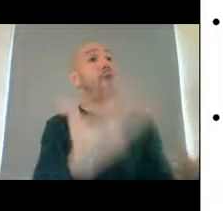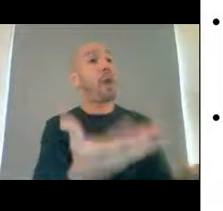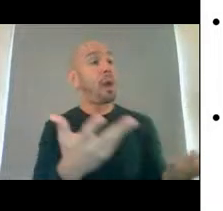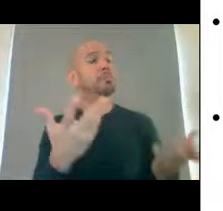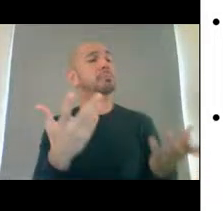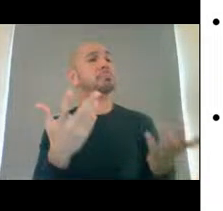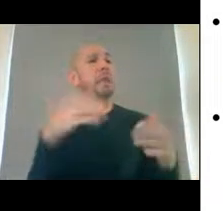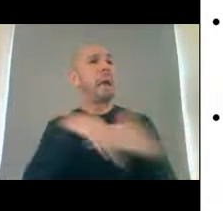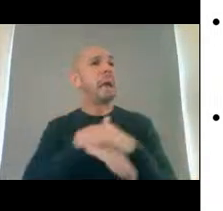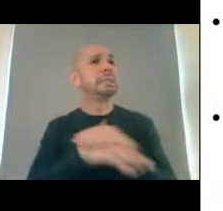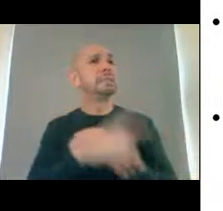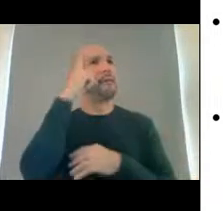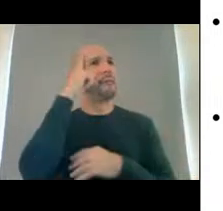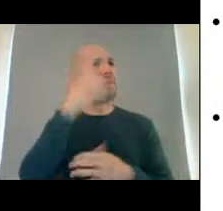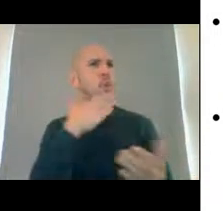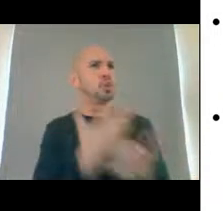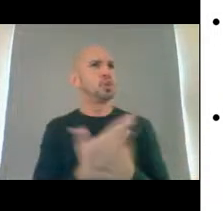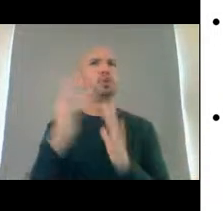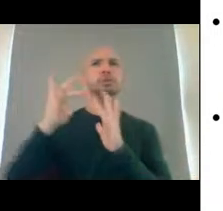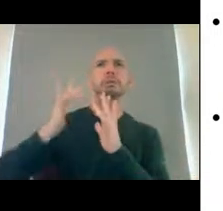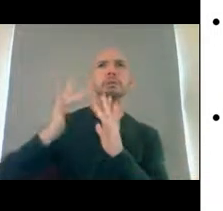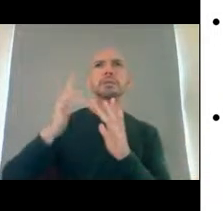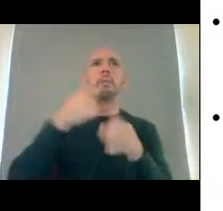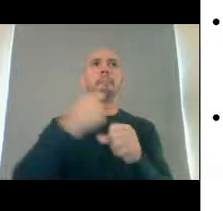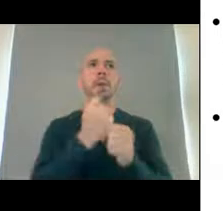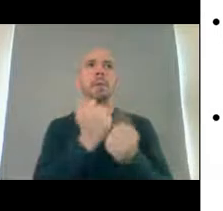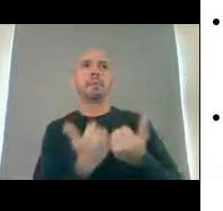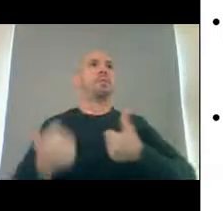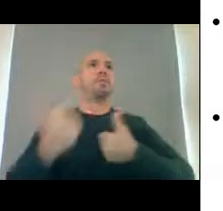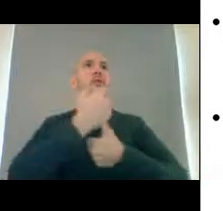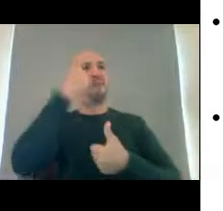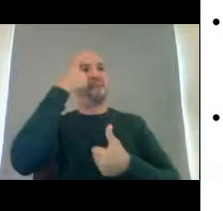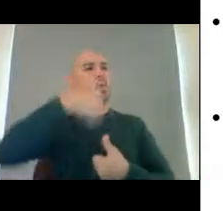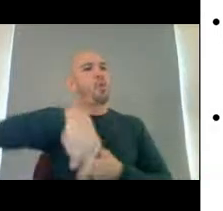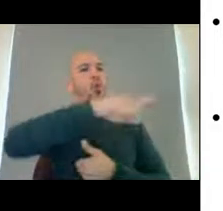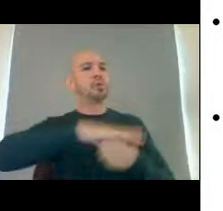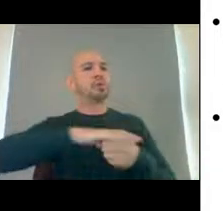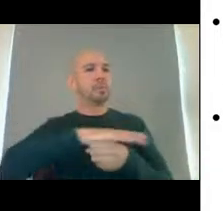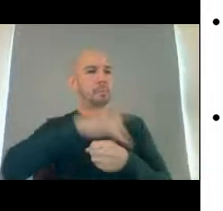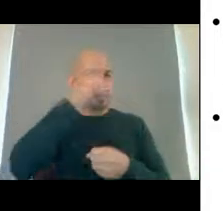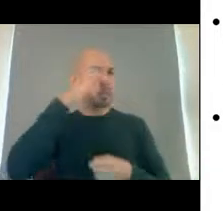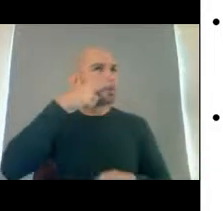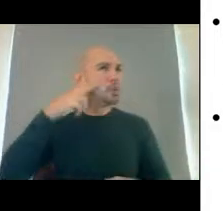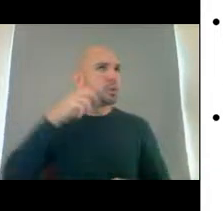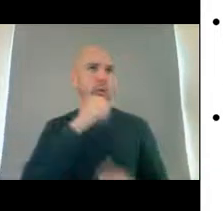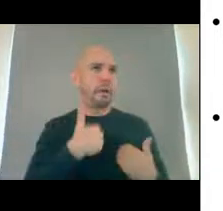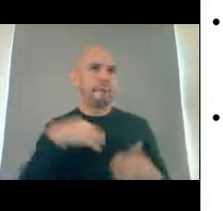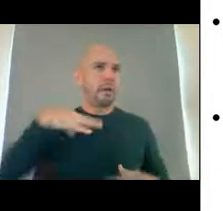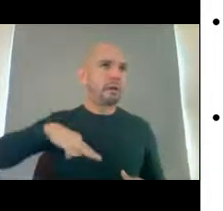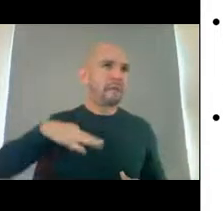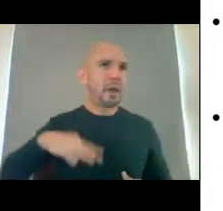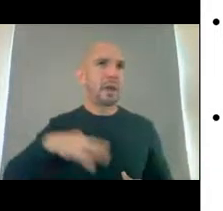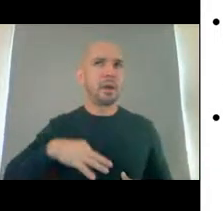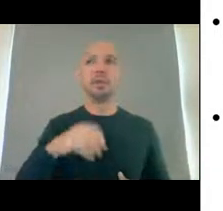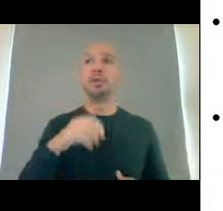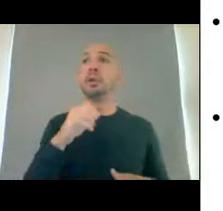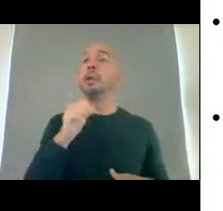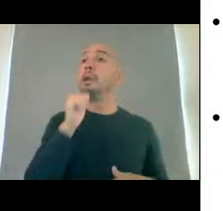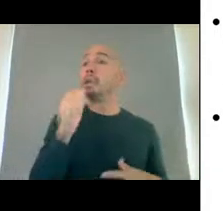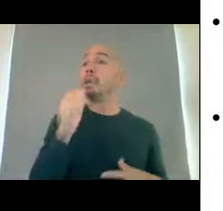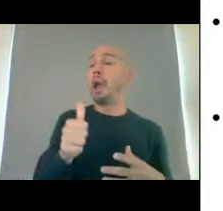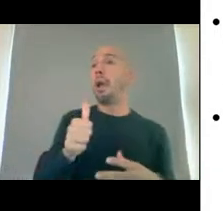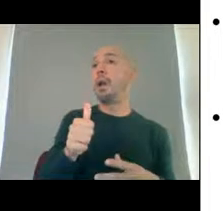service and prioritize inclusion of underserved populations and tribal entities and that'll include uh internet service to the tribal